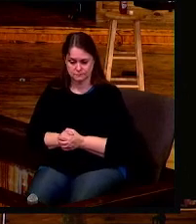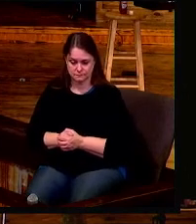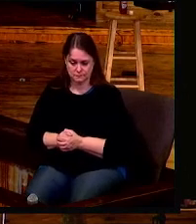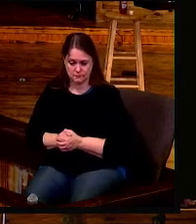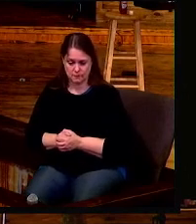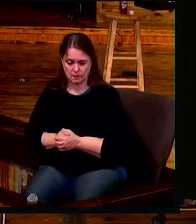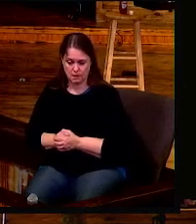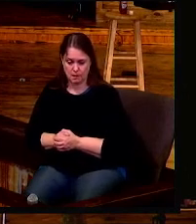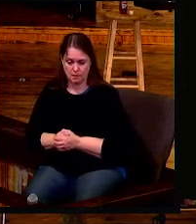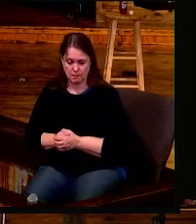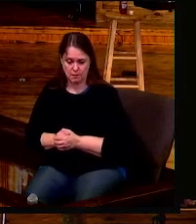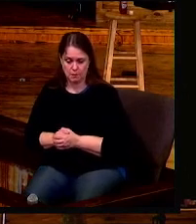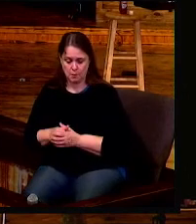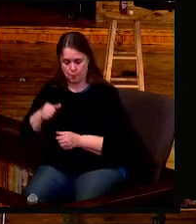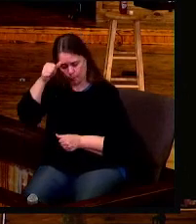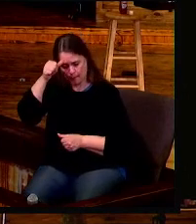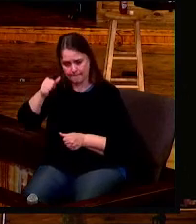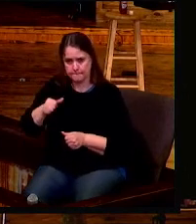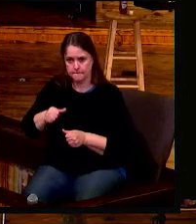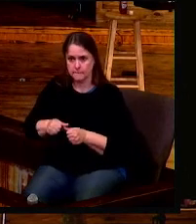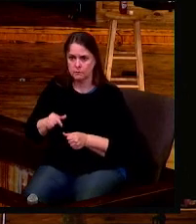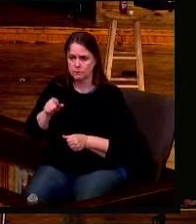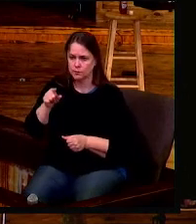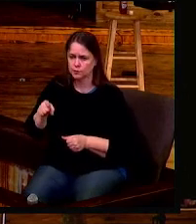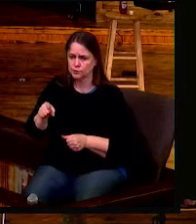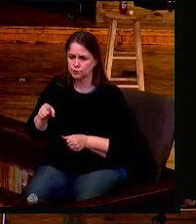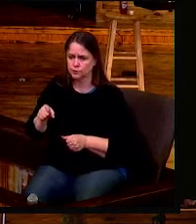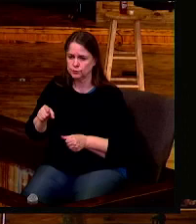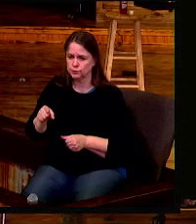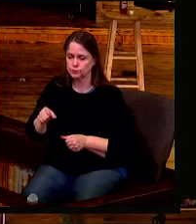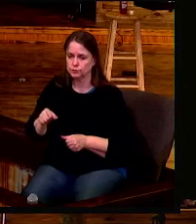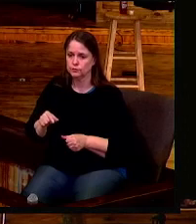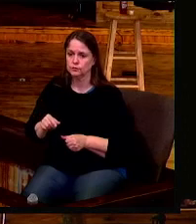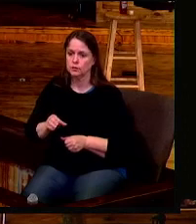But always remember that when you represent Christ,